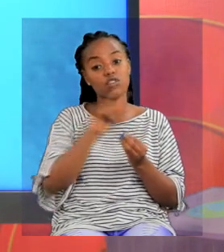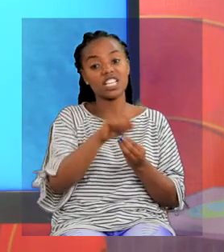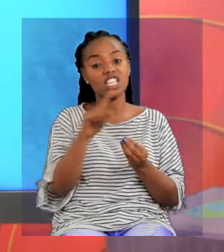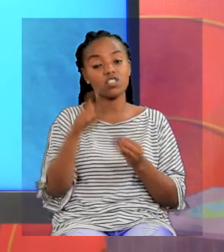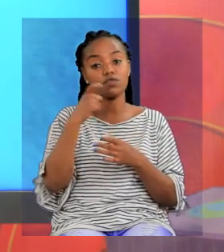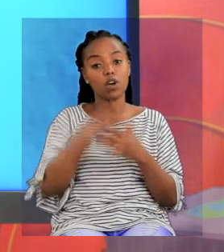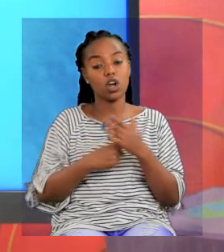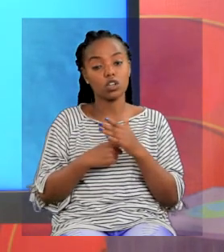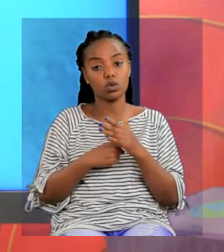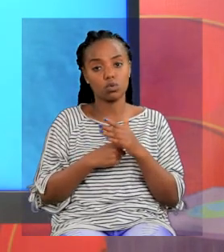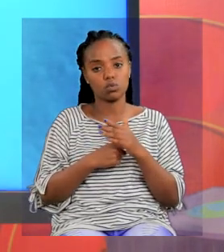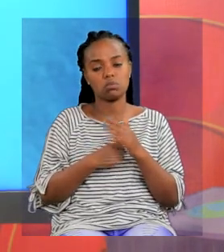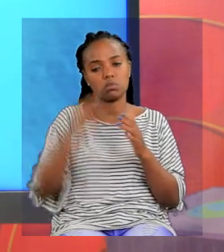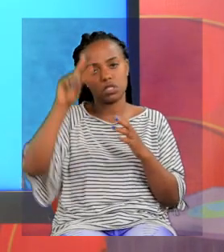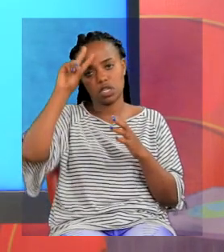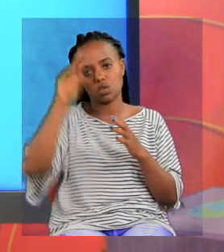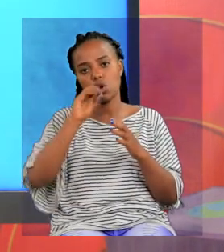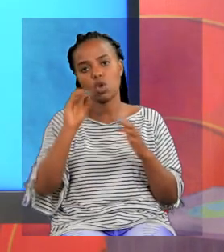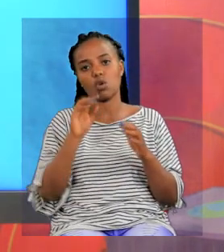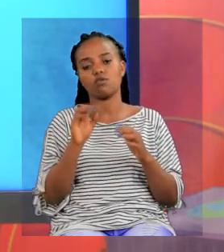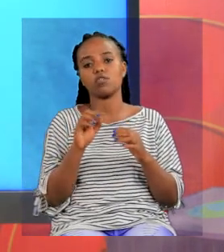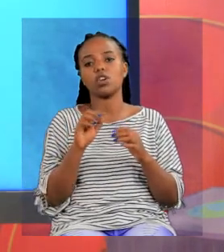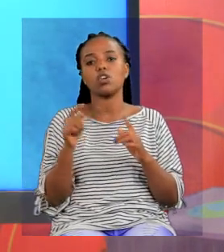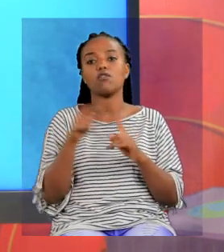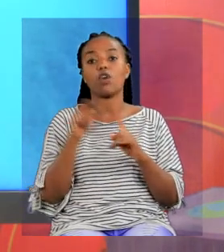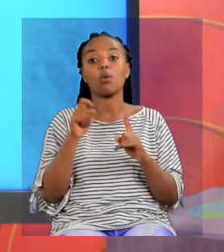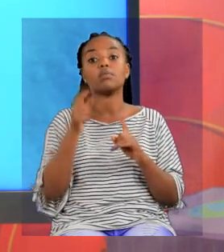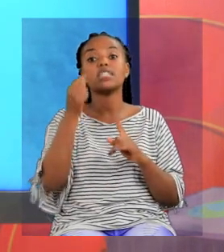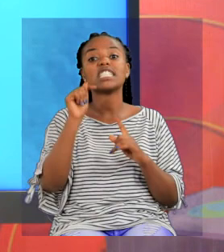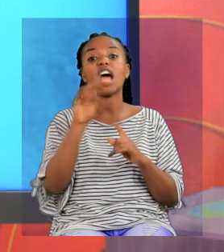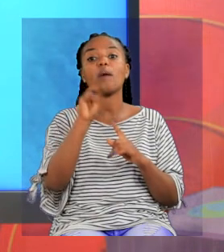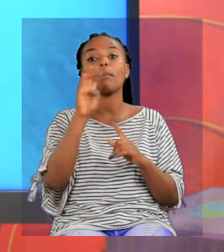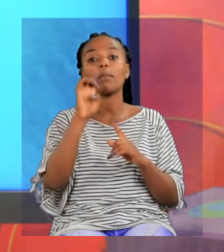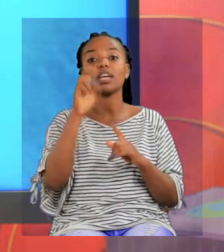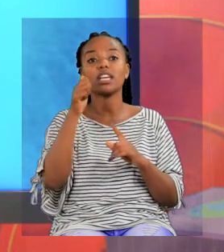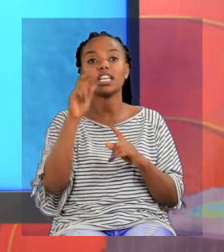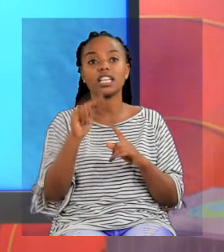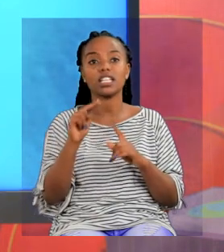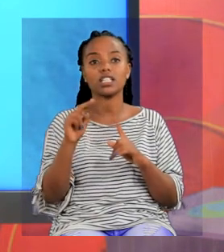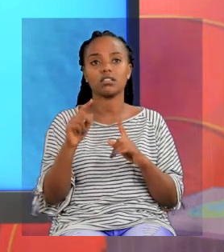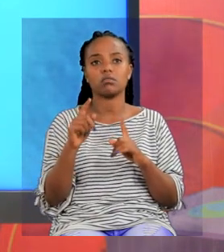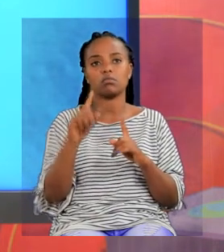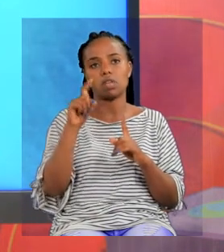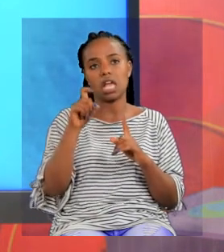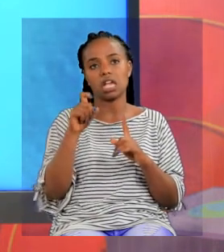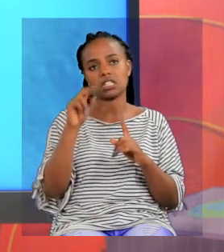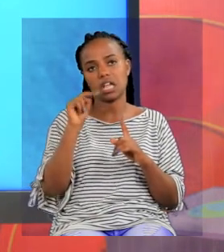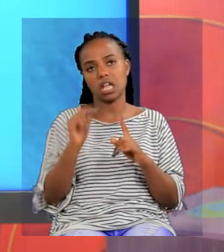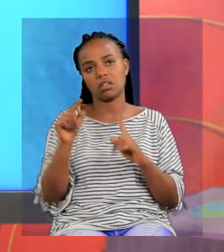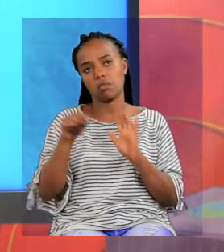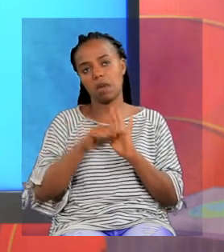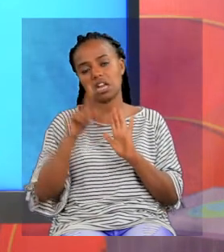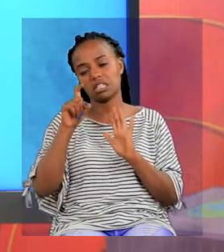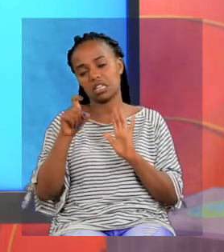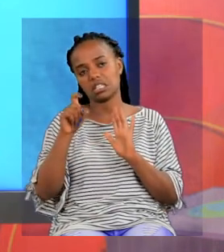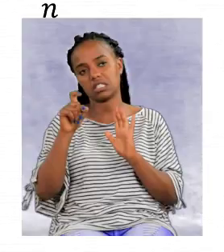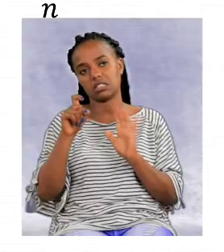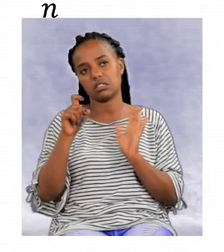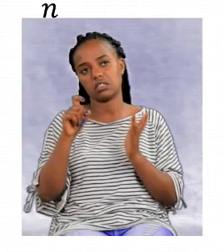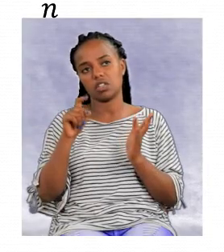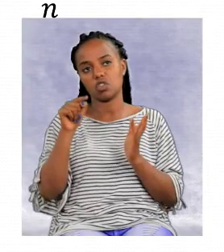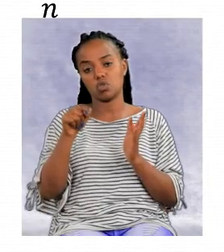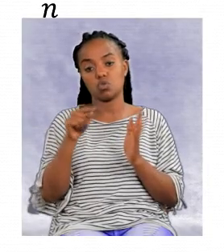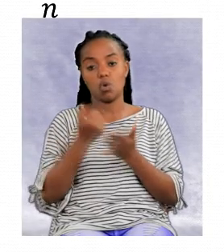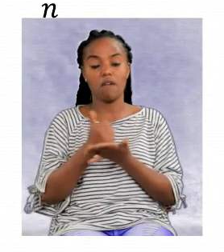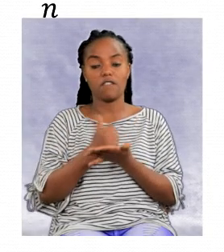the square of the deviation of each values from the mean. So it's xn minus x bar the whole squared. You